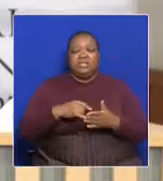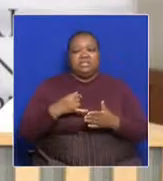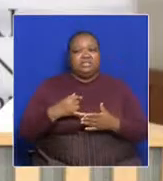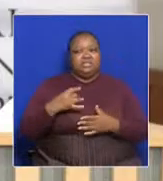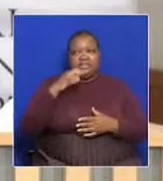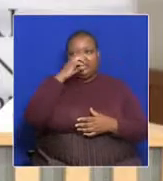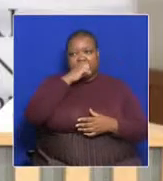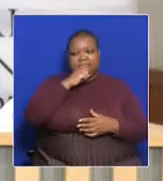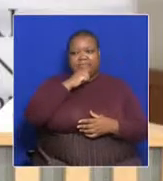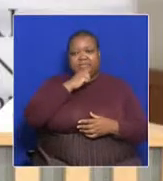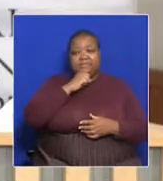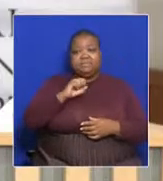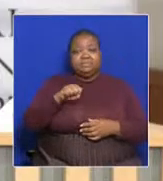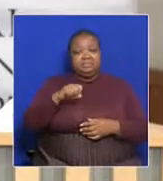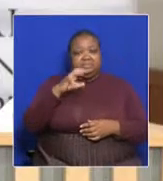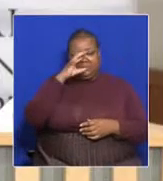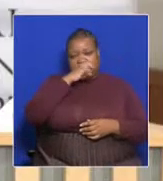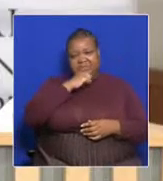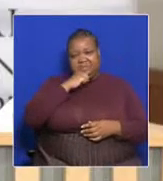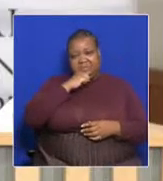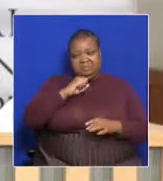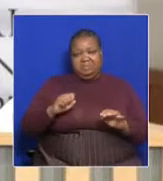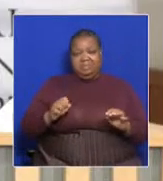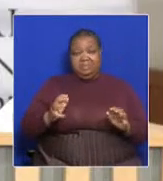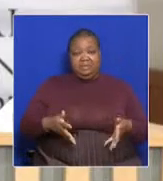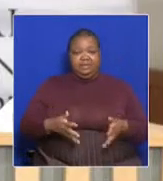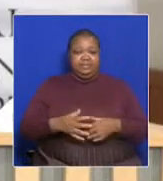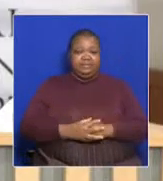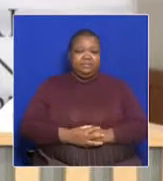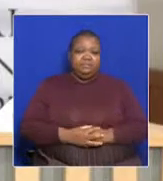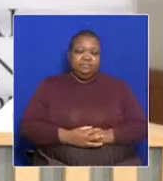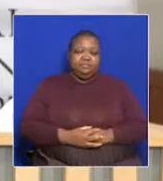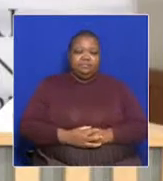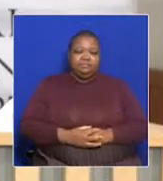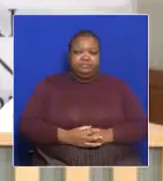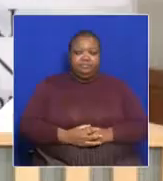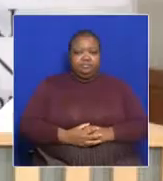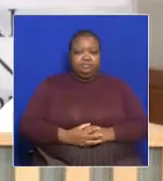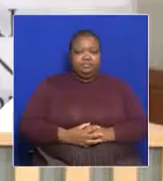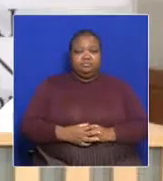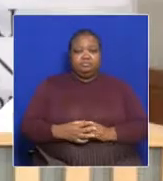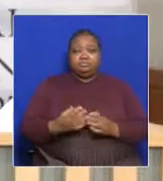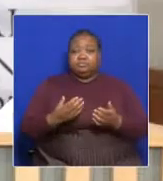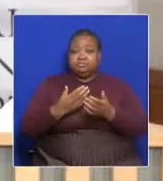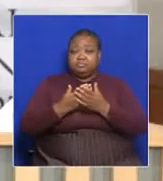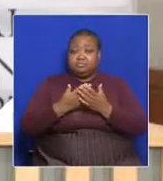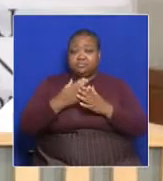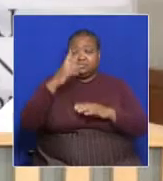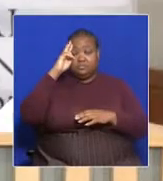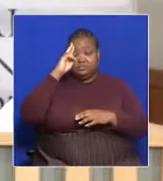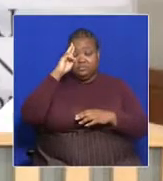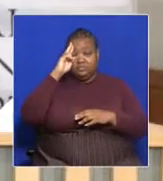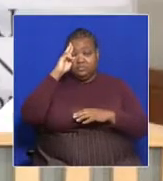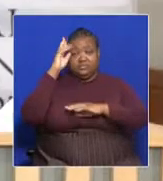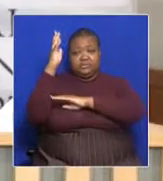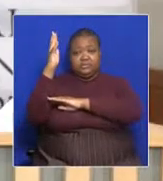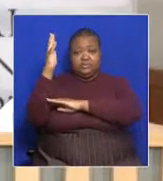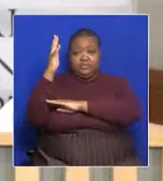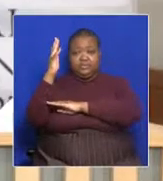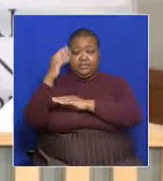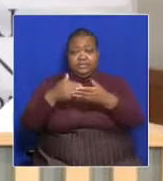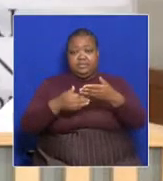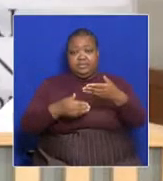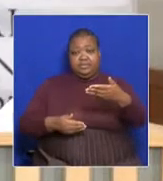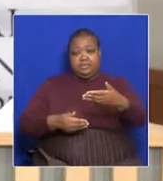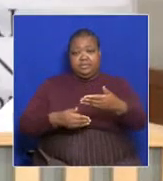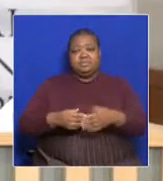part. Is it possible that, and you remember that presentation we dealt with